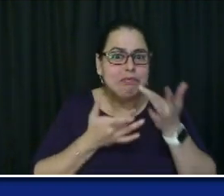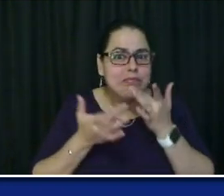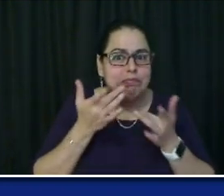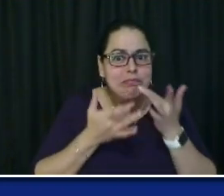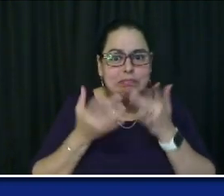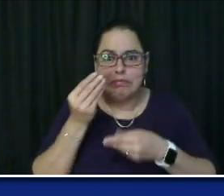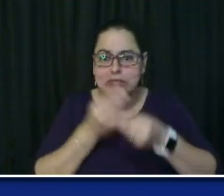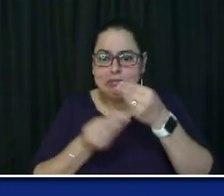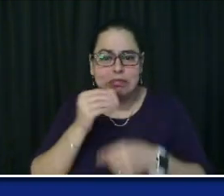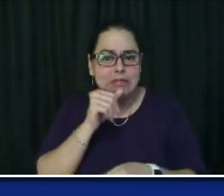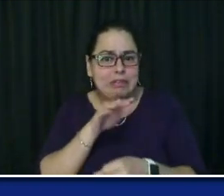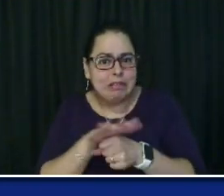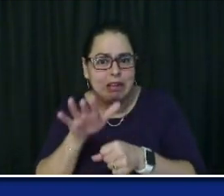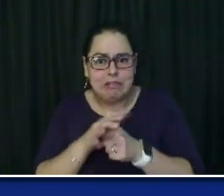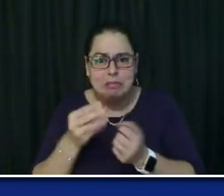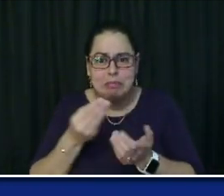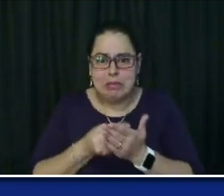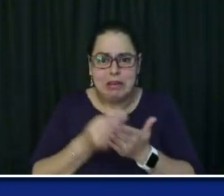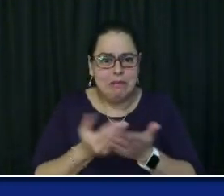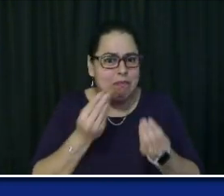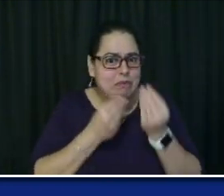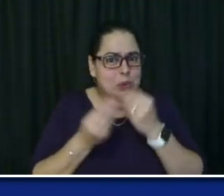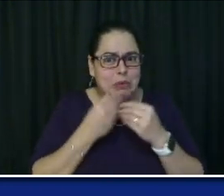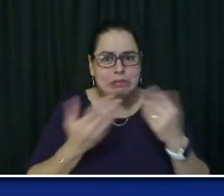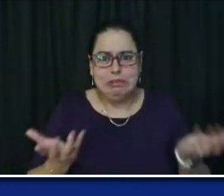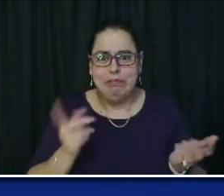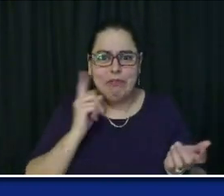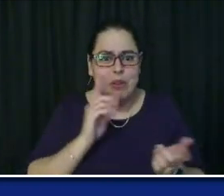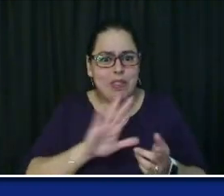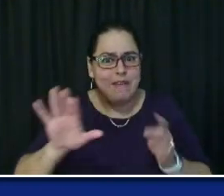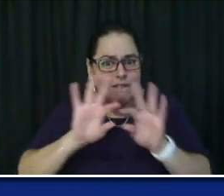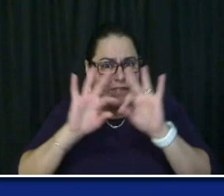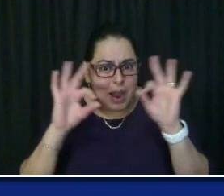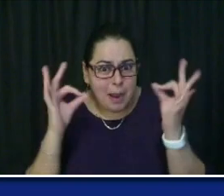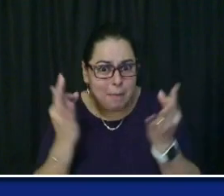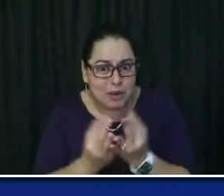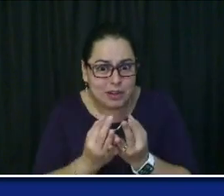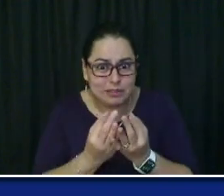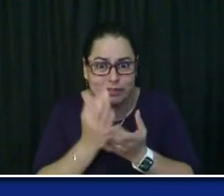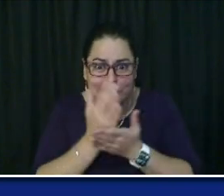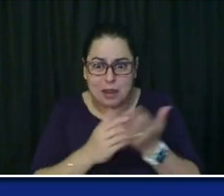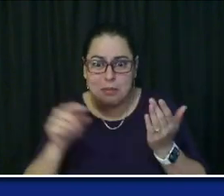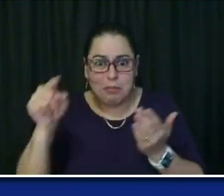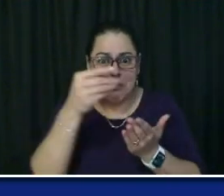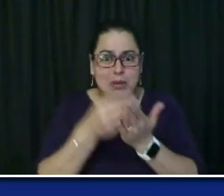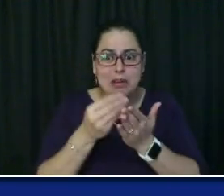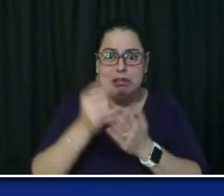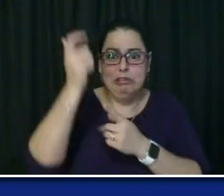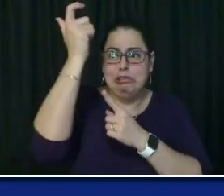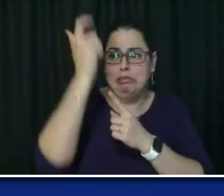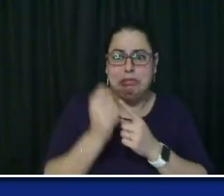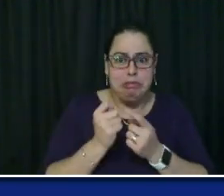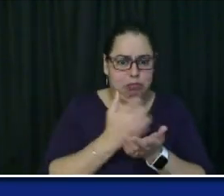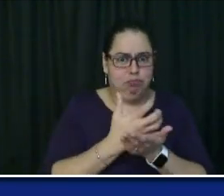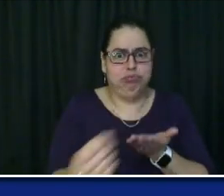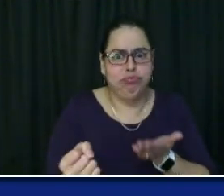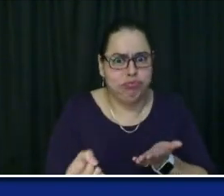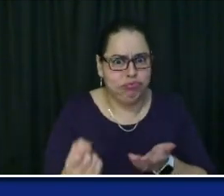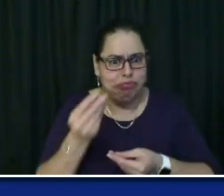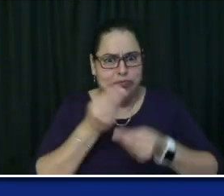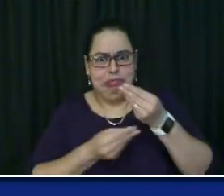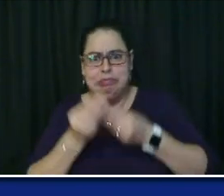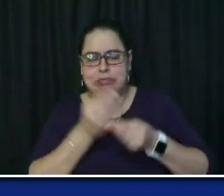unemployed, when benefits have run out, when the need is greater than the natural supply